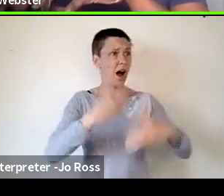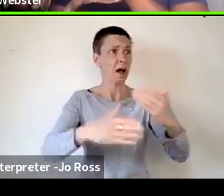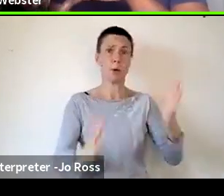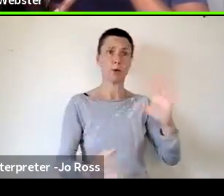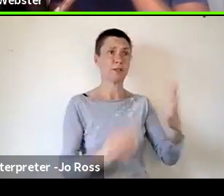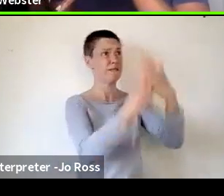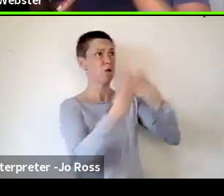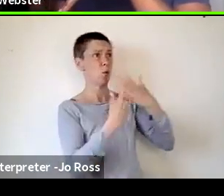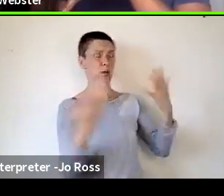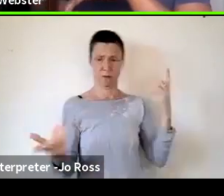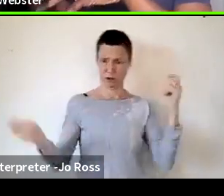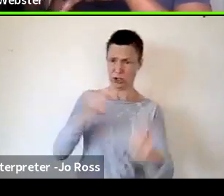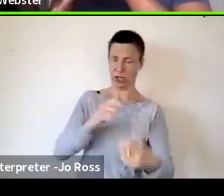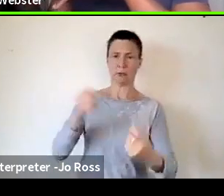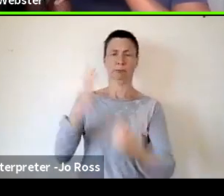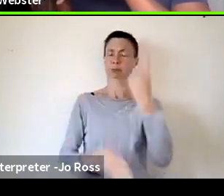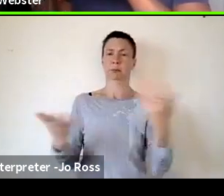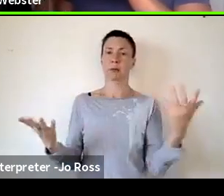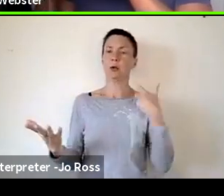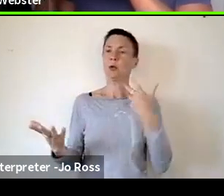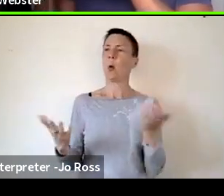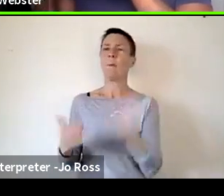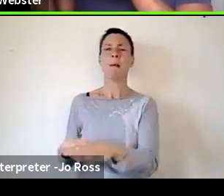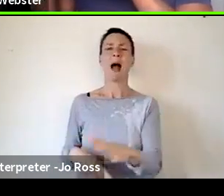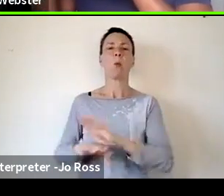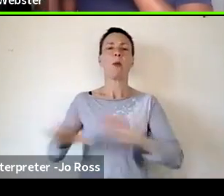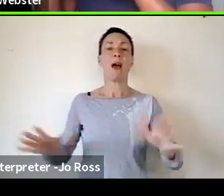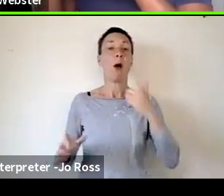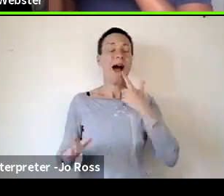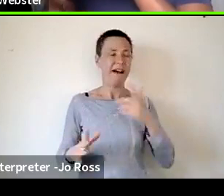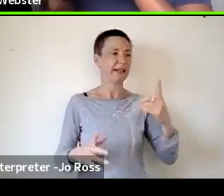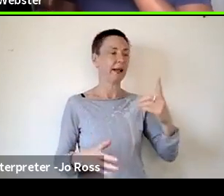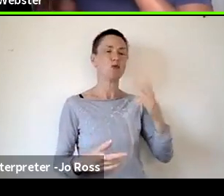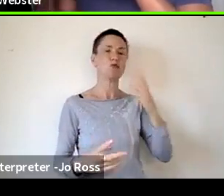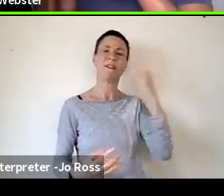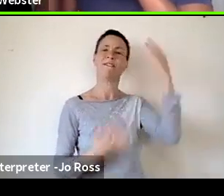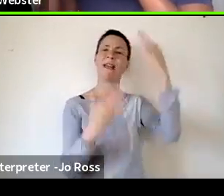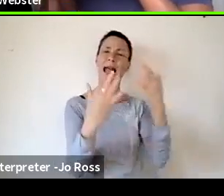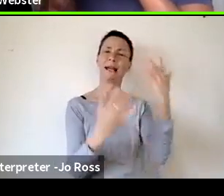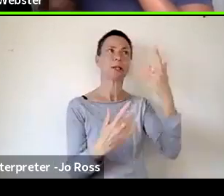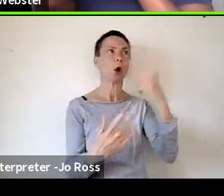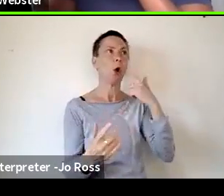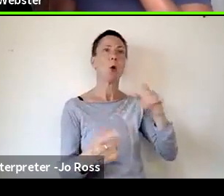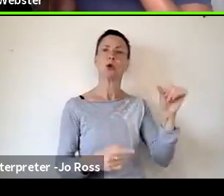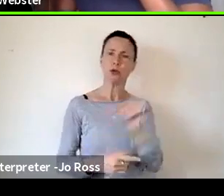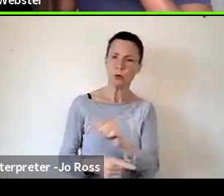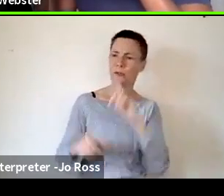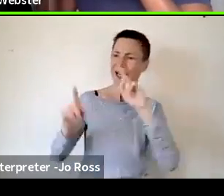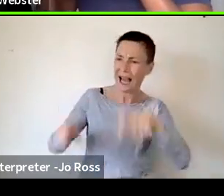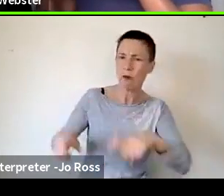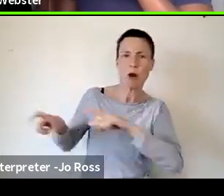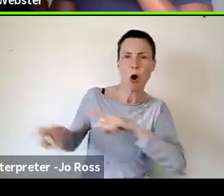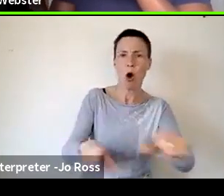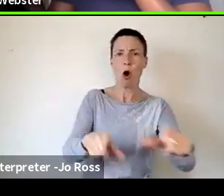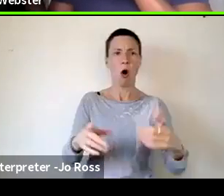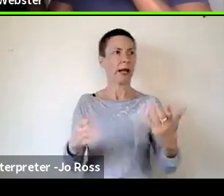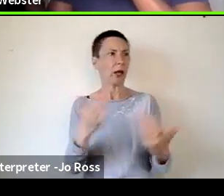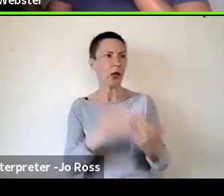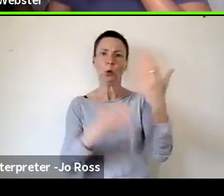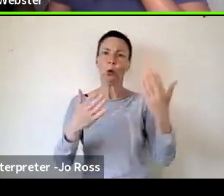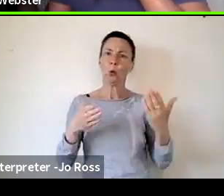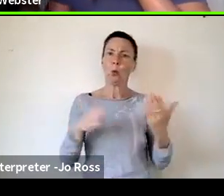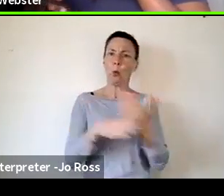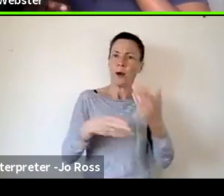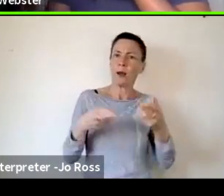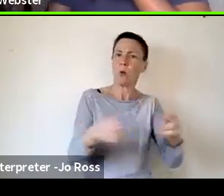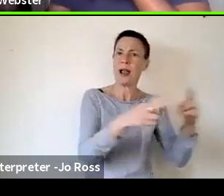to. And to just go back without having any reflection on what should stay or what working practices have worked